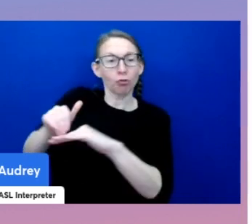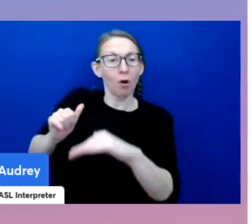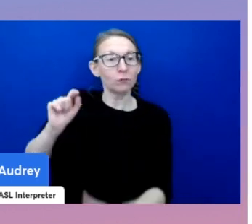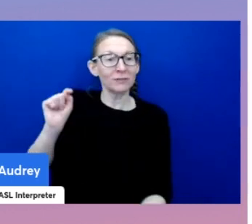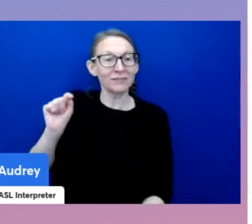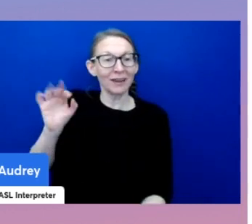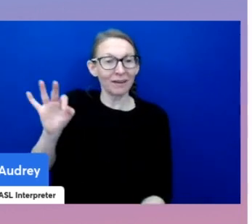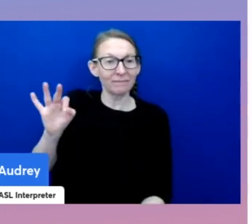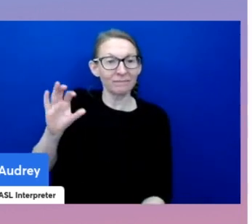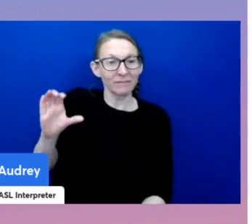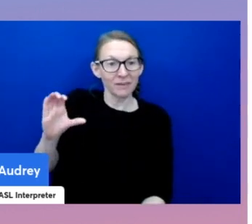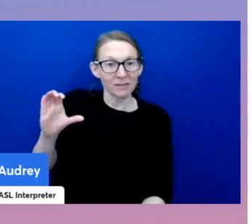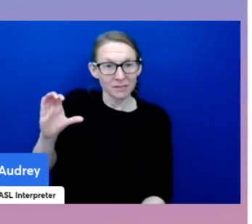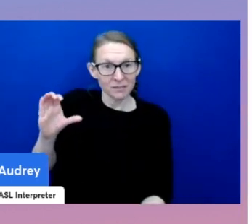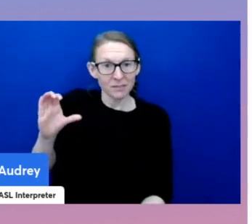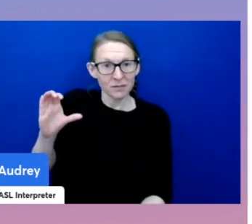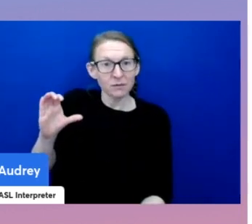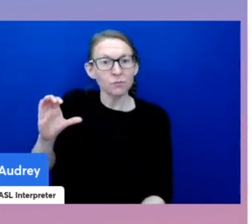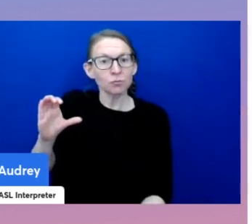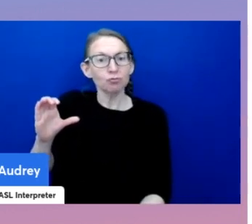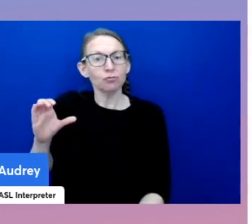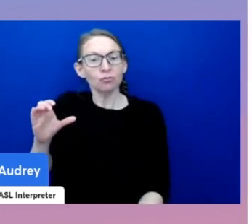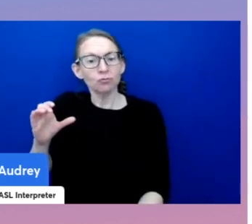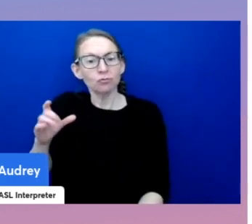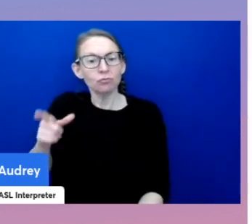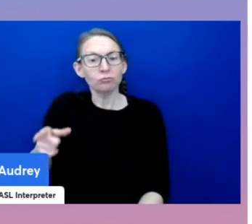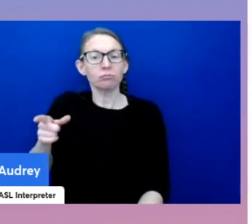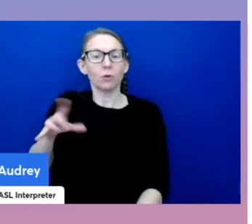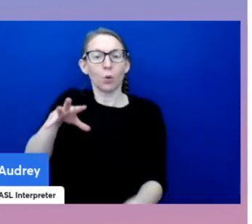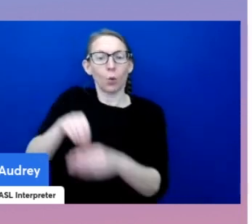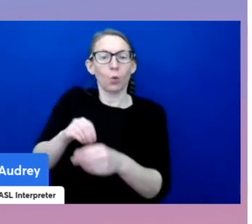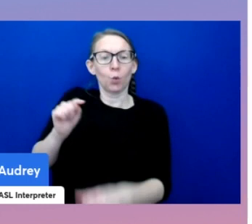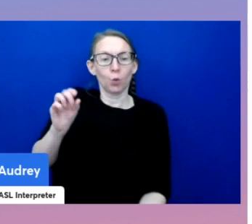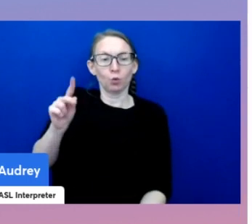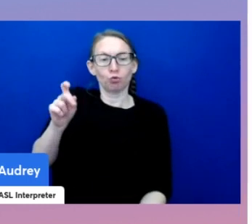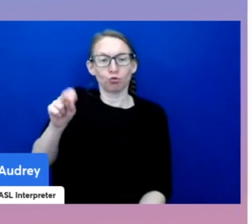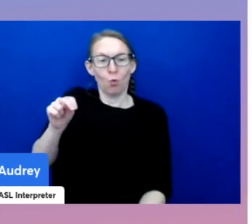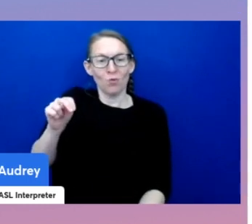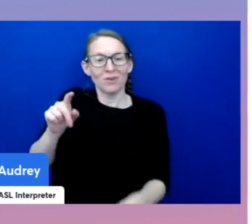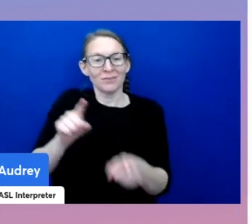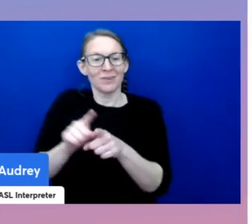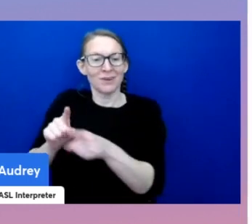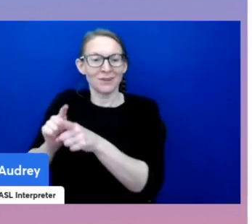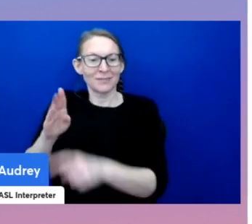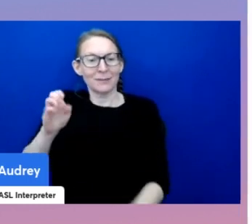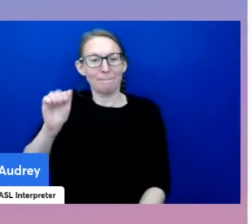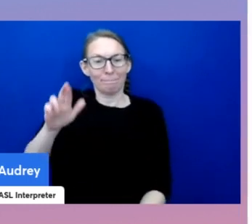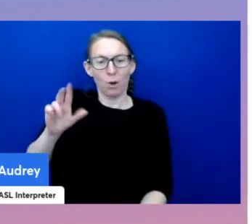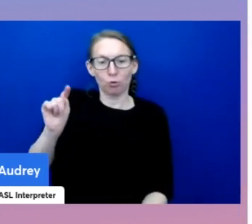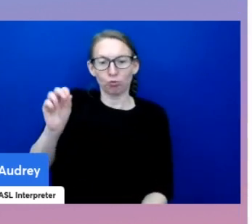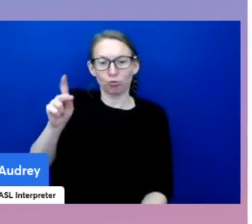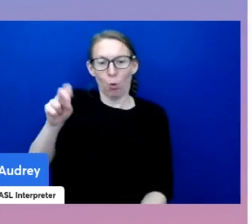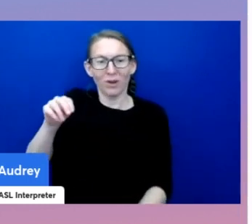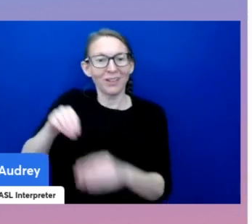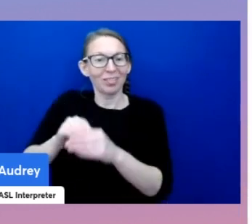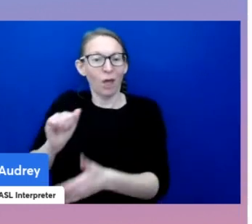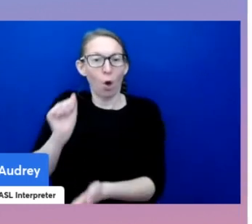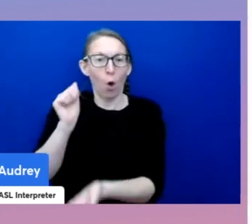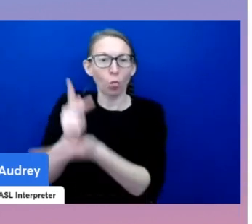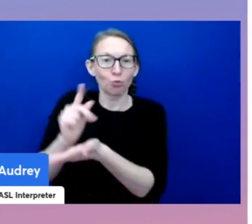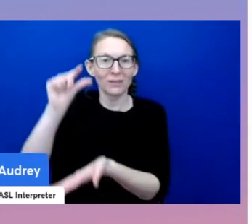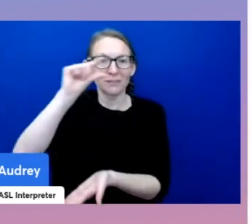to include the token as a bearer token in the authorization header, and to set a content type